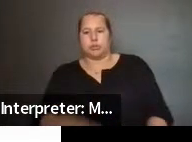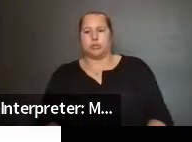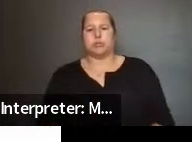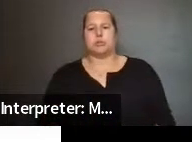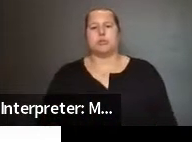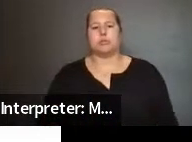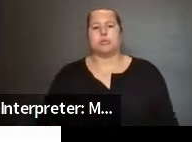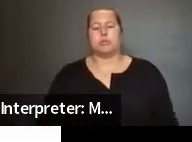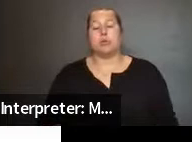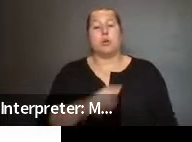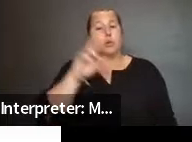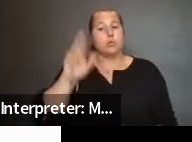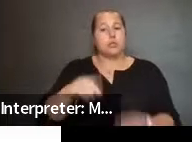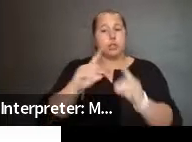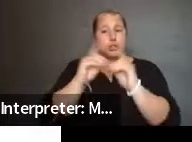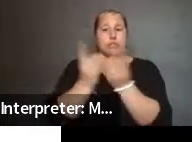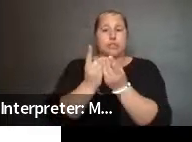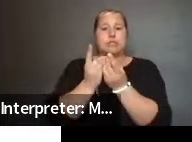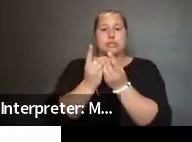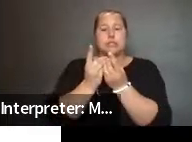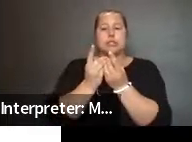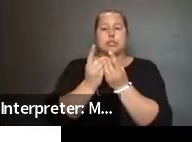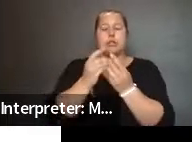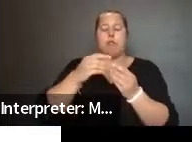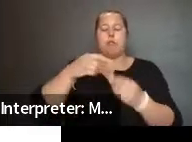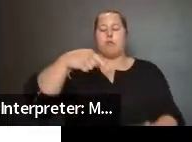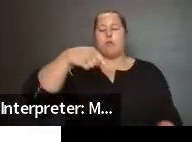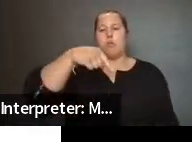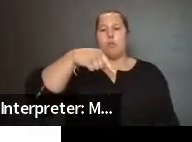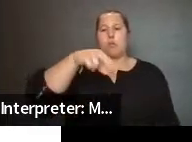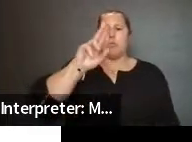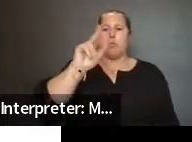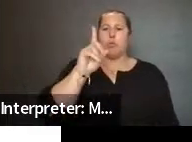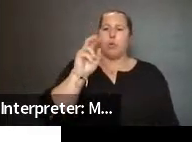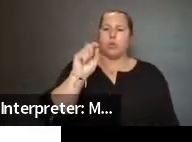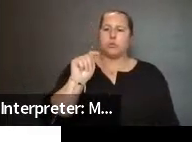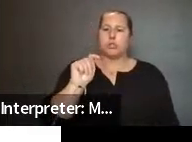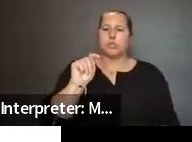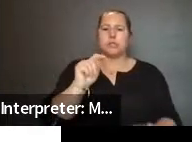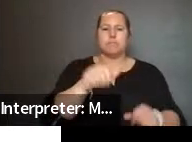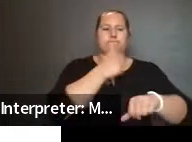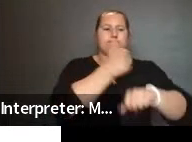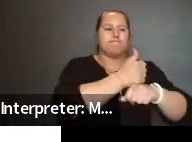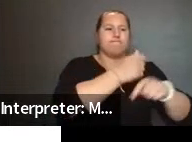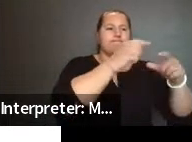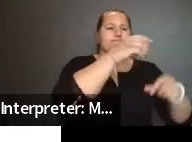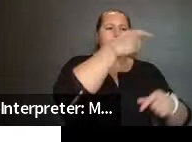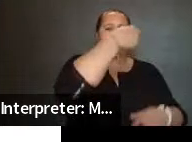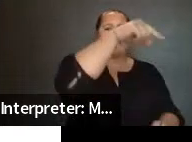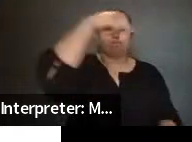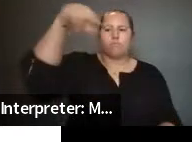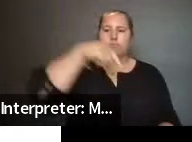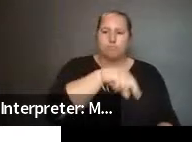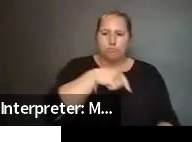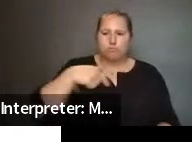Rochester's districts have been quadrant-based and have changed minimally every 10 years during the redistricting process.